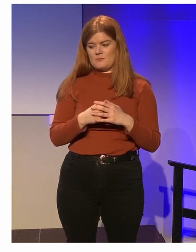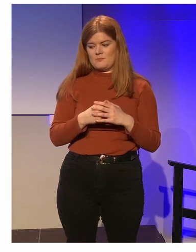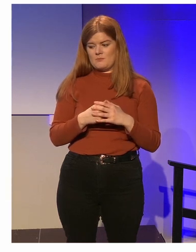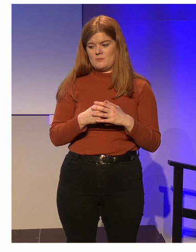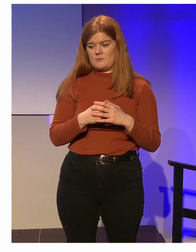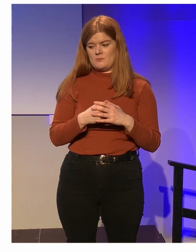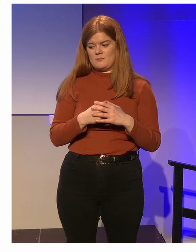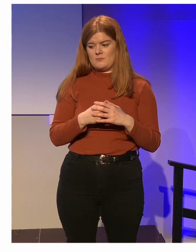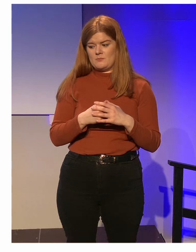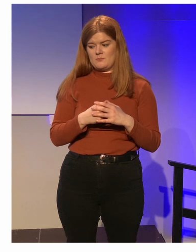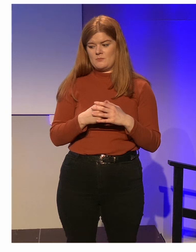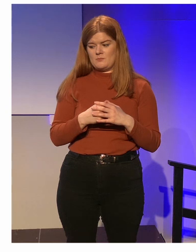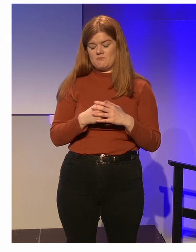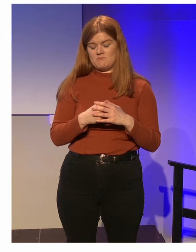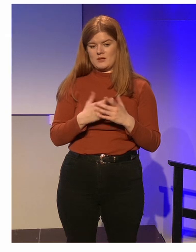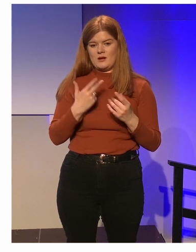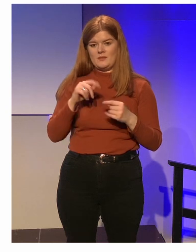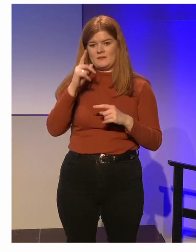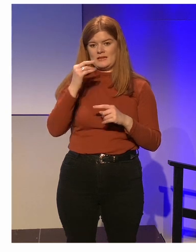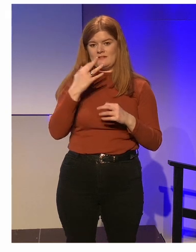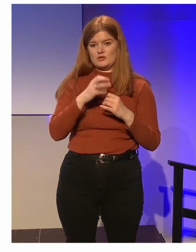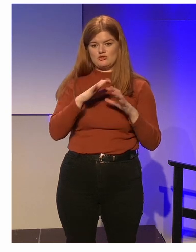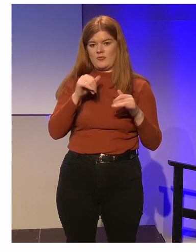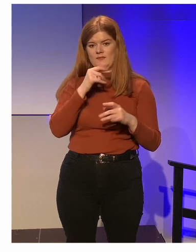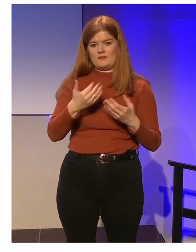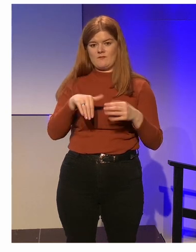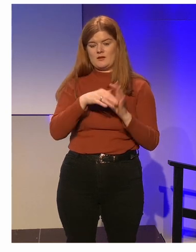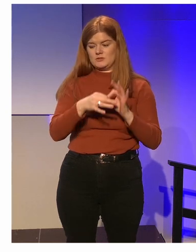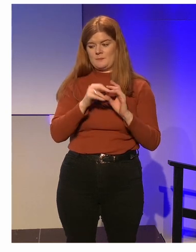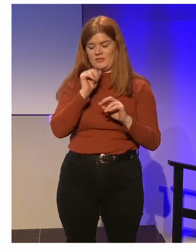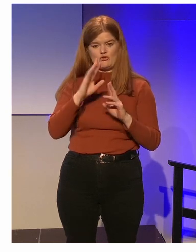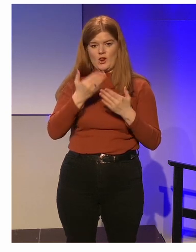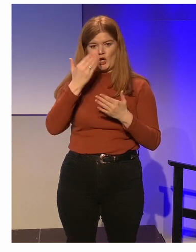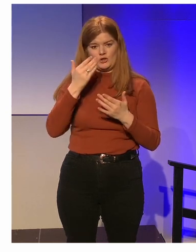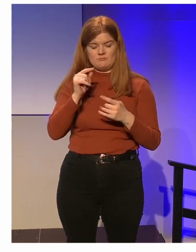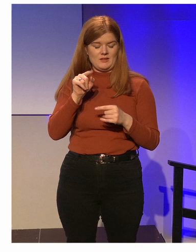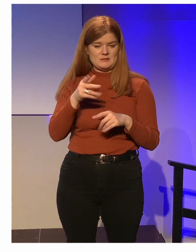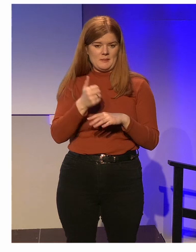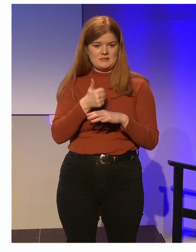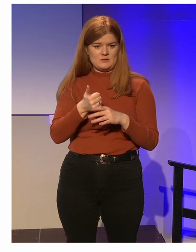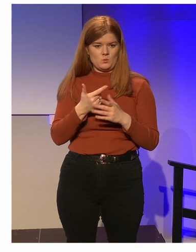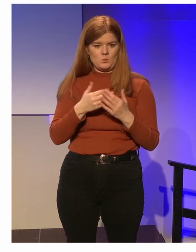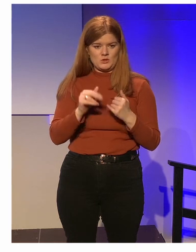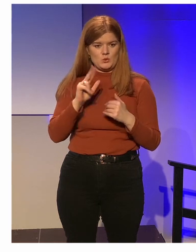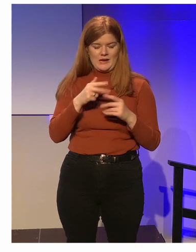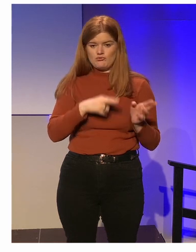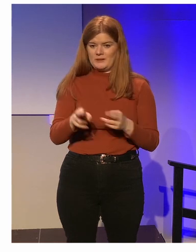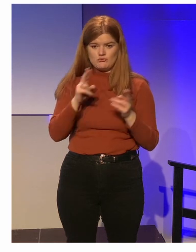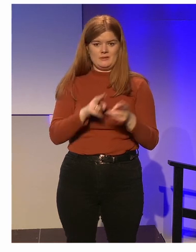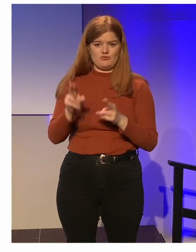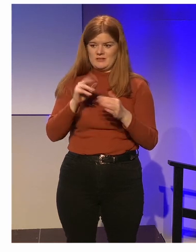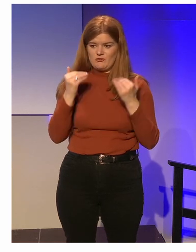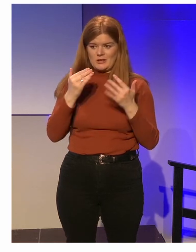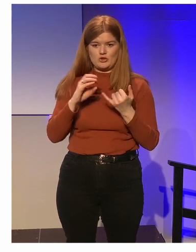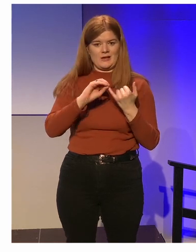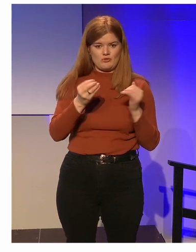told. You know, if kids aren't engaged, they're not learning. That was basically, you can go over and over things, you can